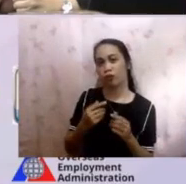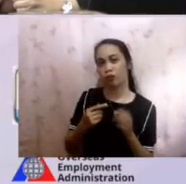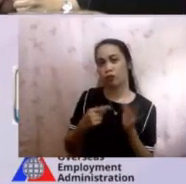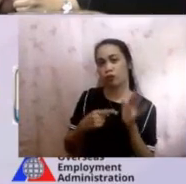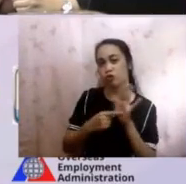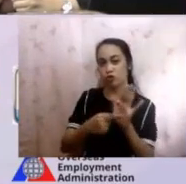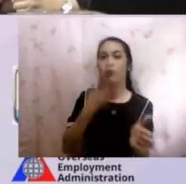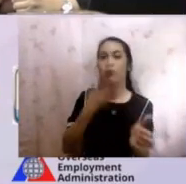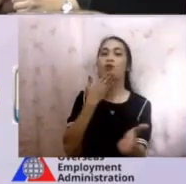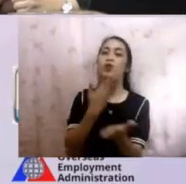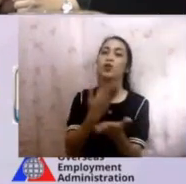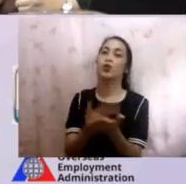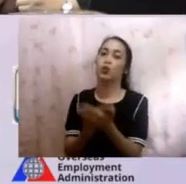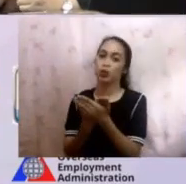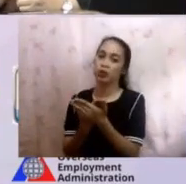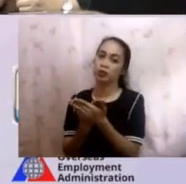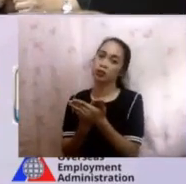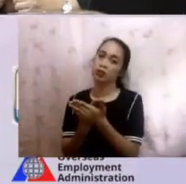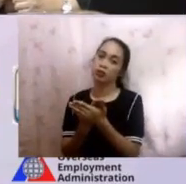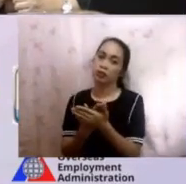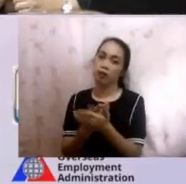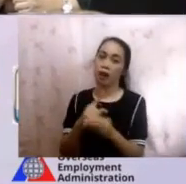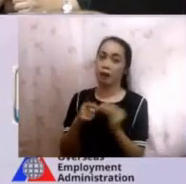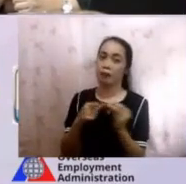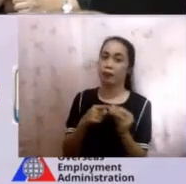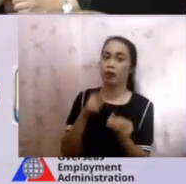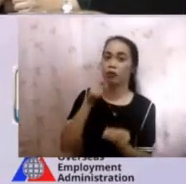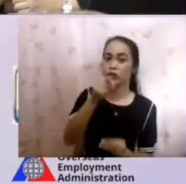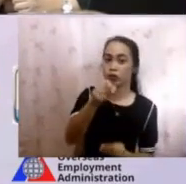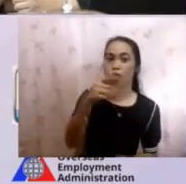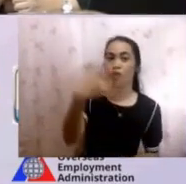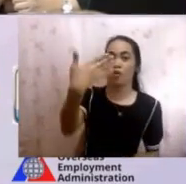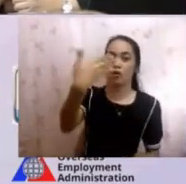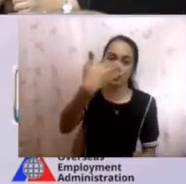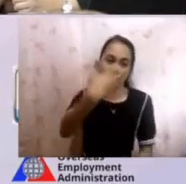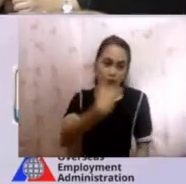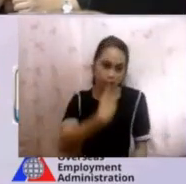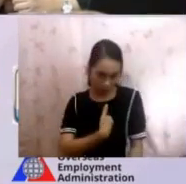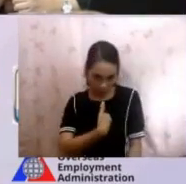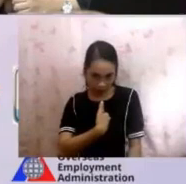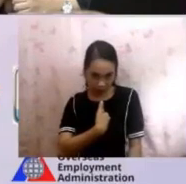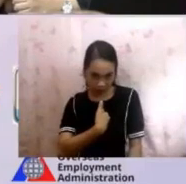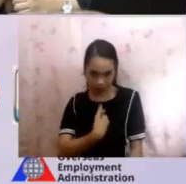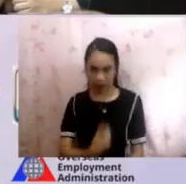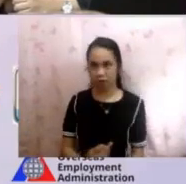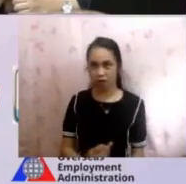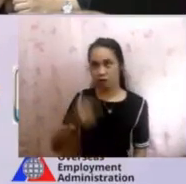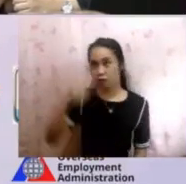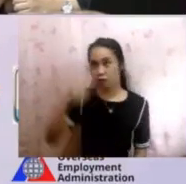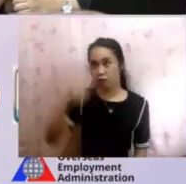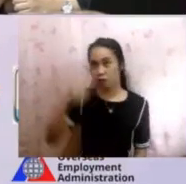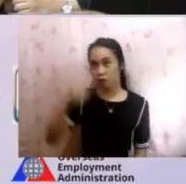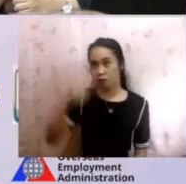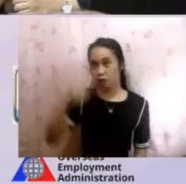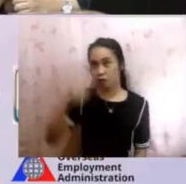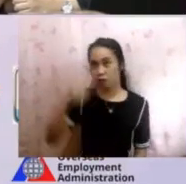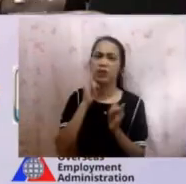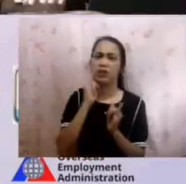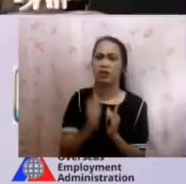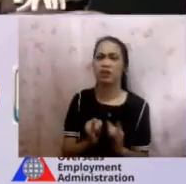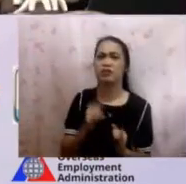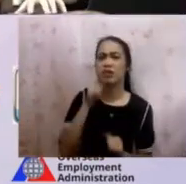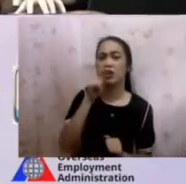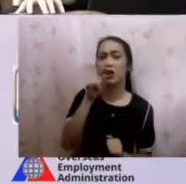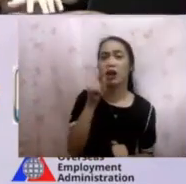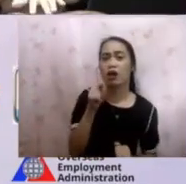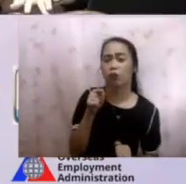dress to impress? Because there are some gihapon nga mga tao nga ugon sa lang ilang